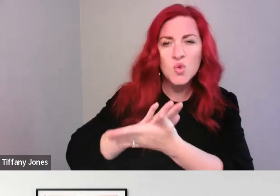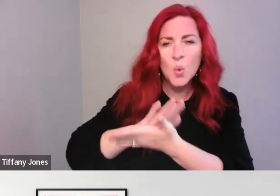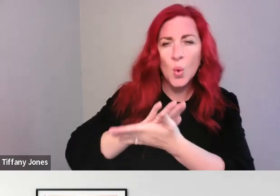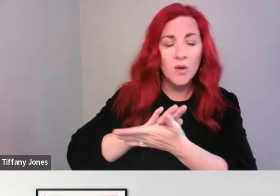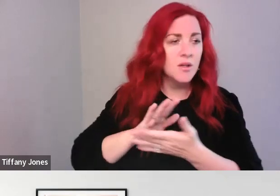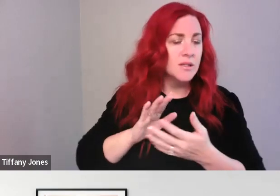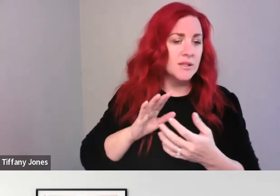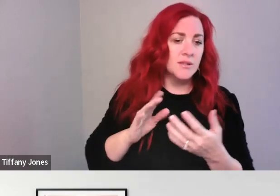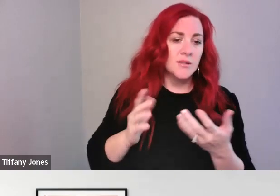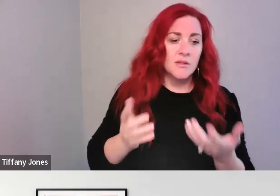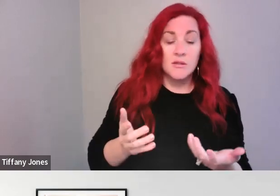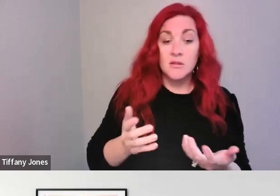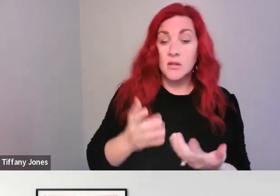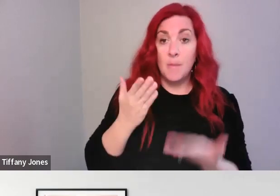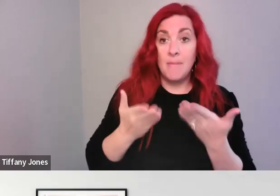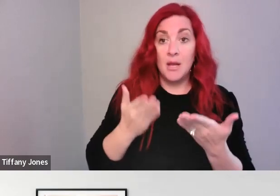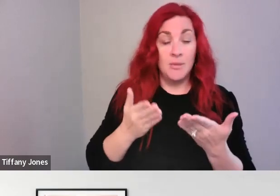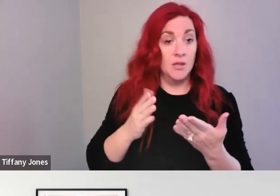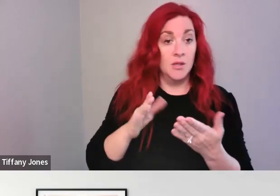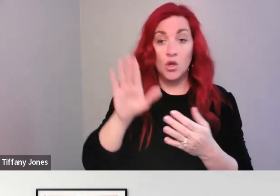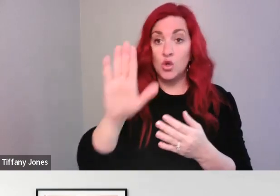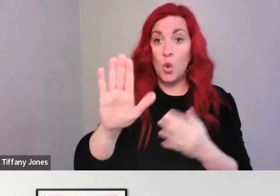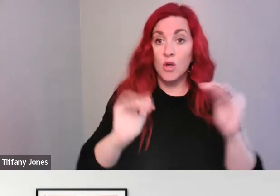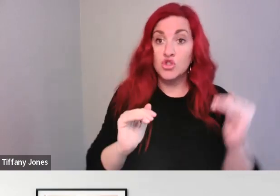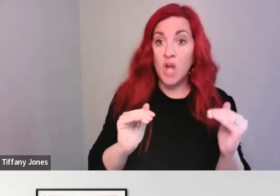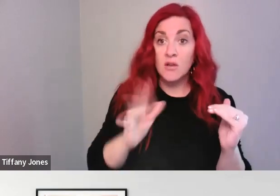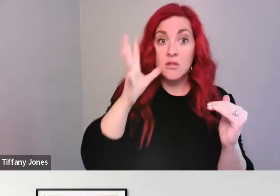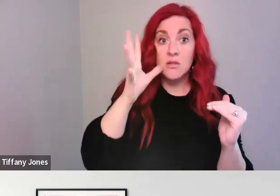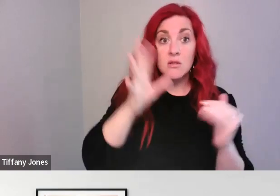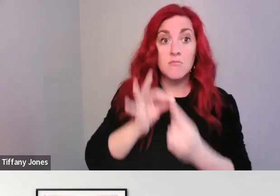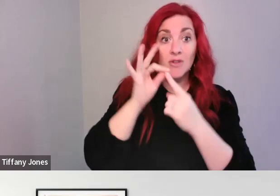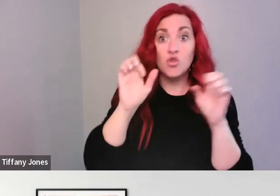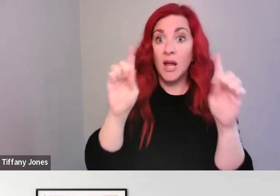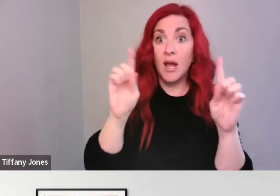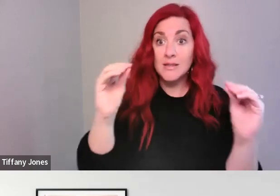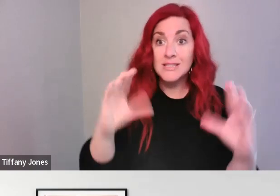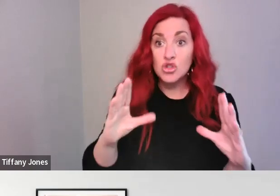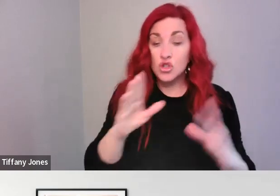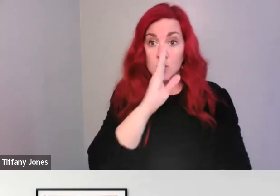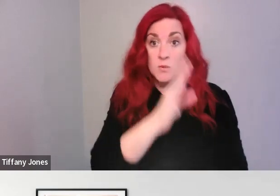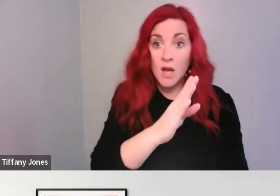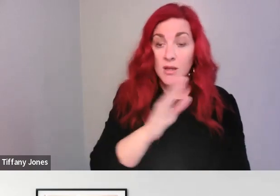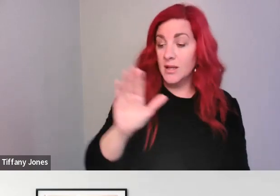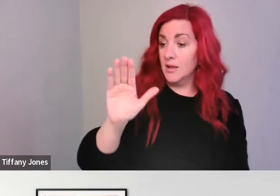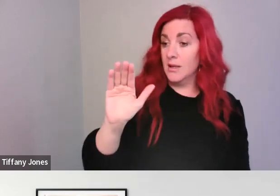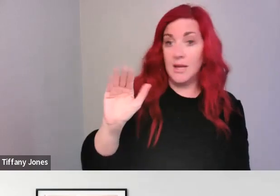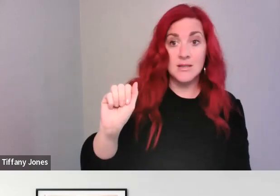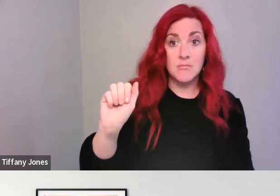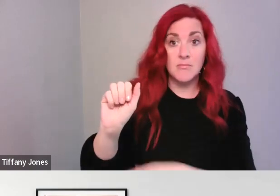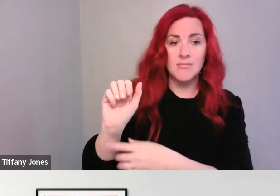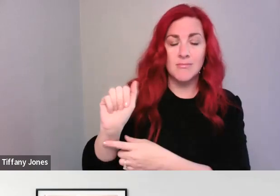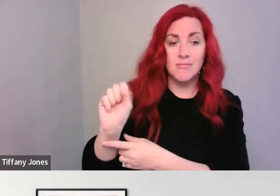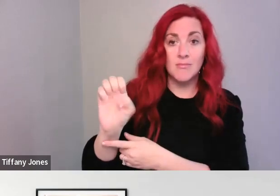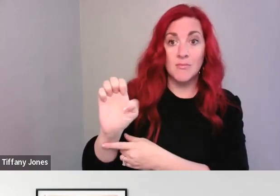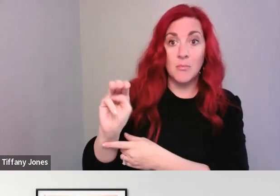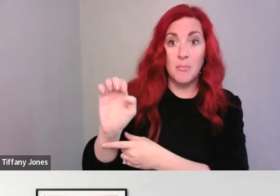going to your child's special education teacher, or if they have a case manager, going to the case manager,